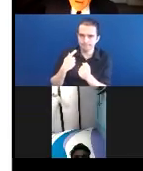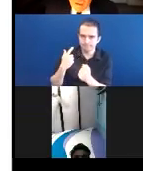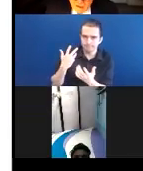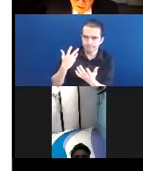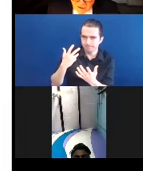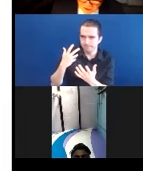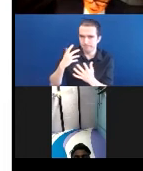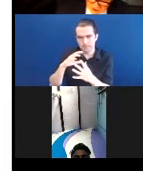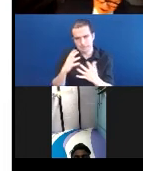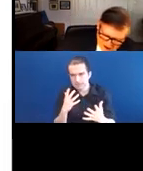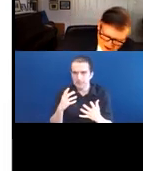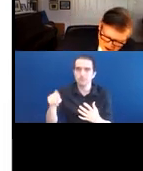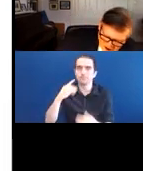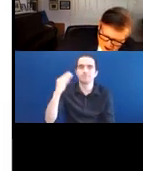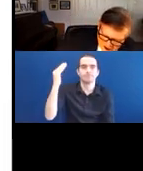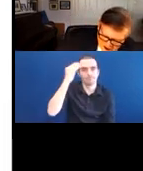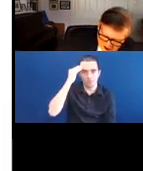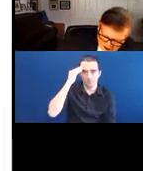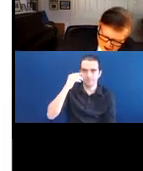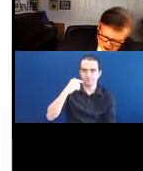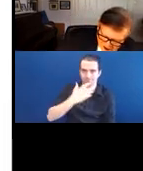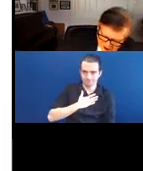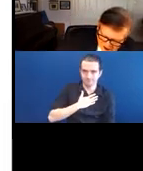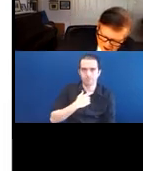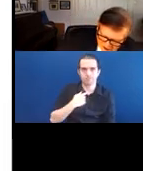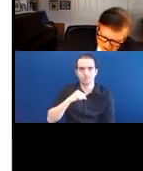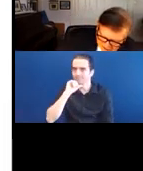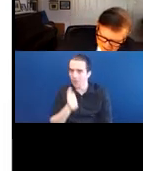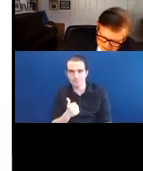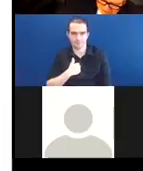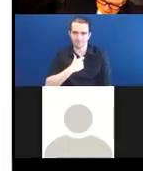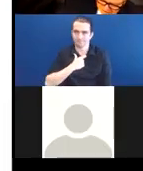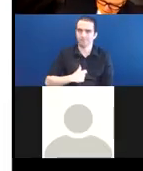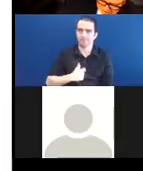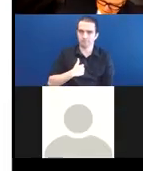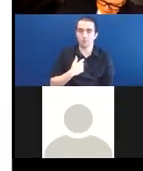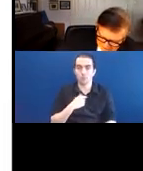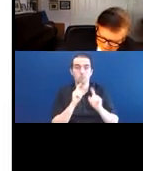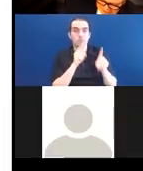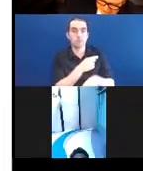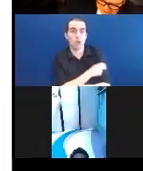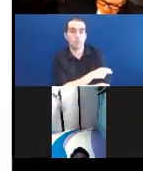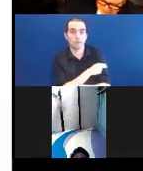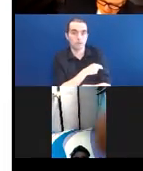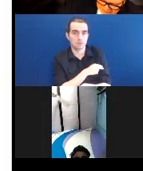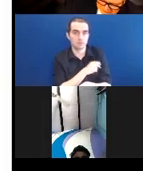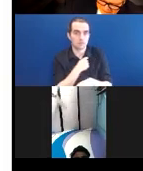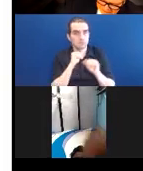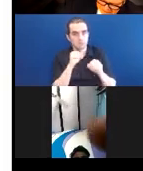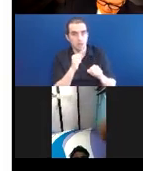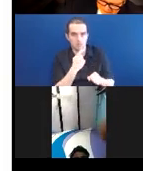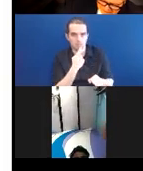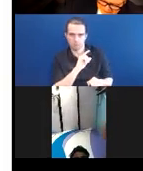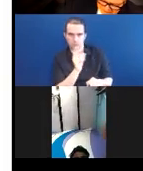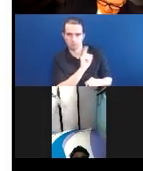able to say, no, but this person does not like this kind of medication. So there are practical things that we are doing in the